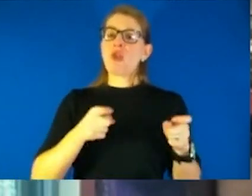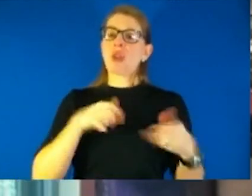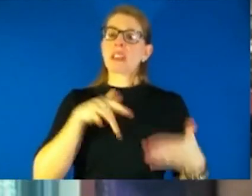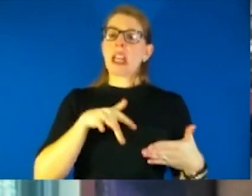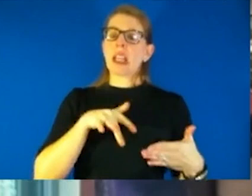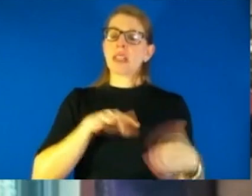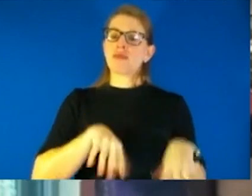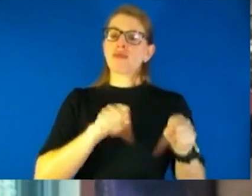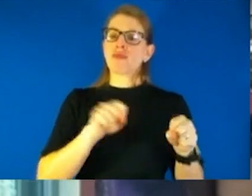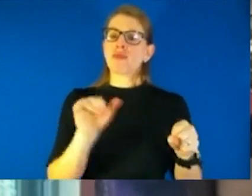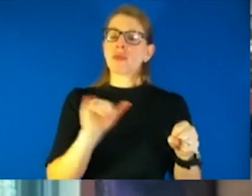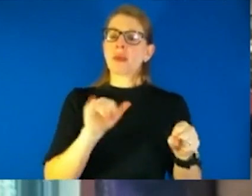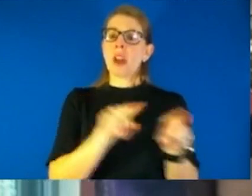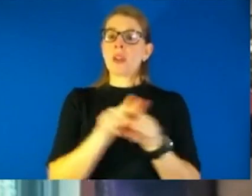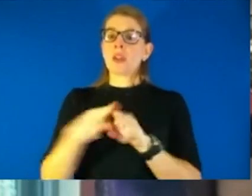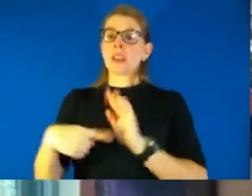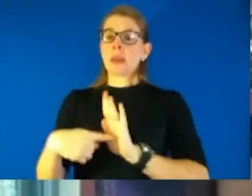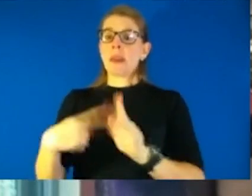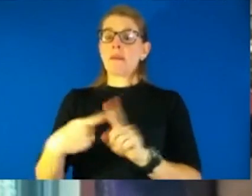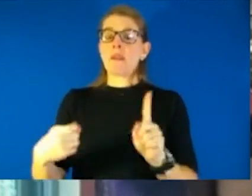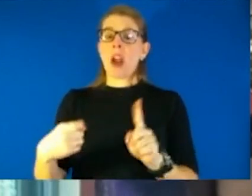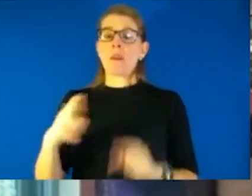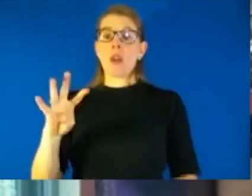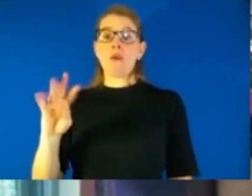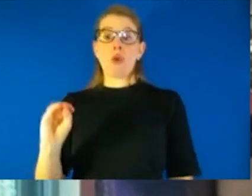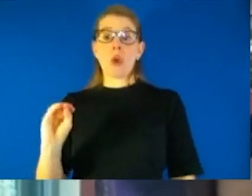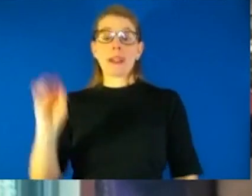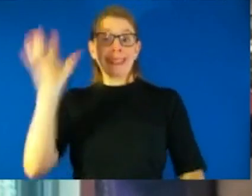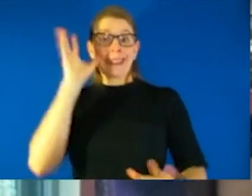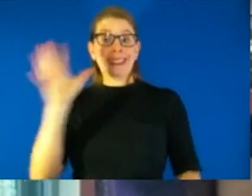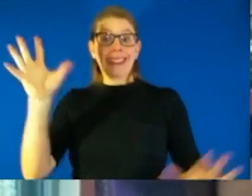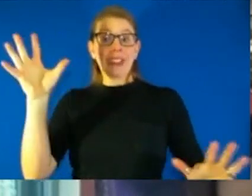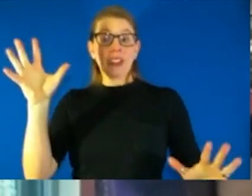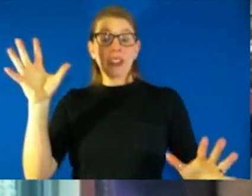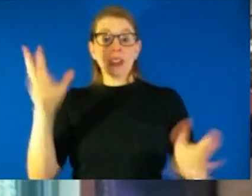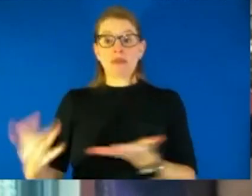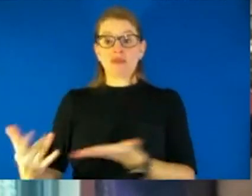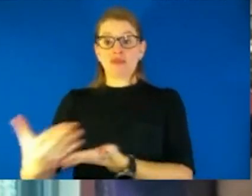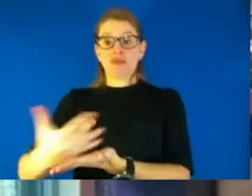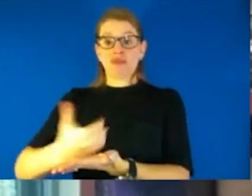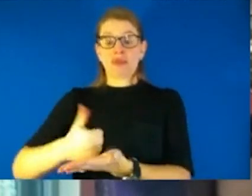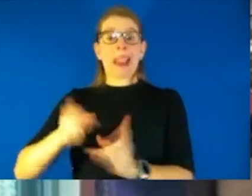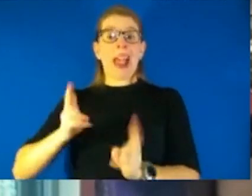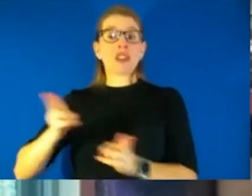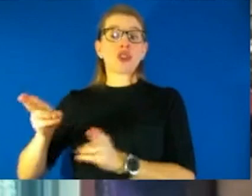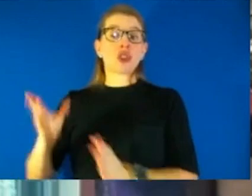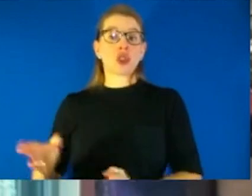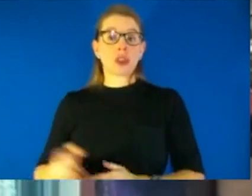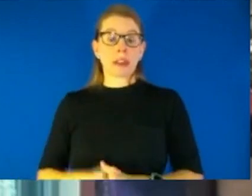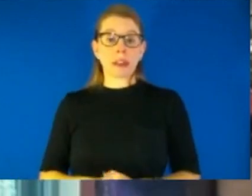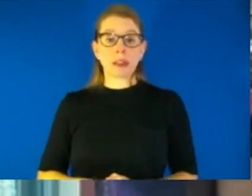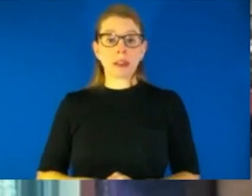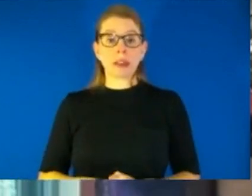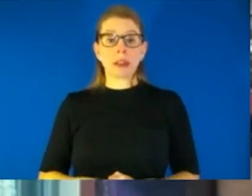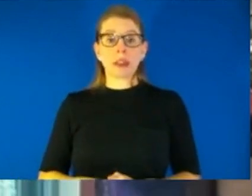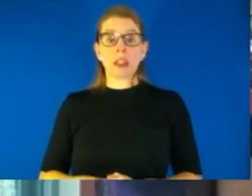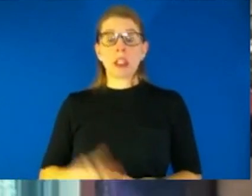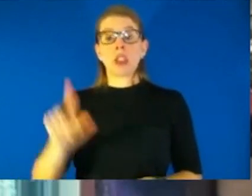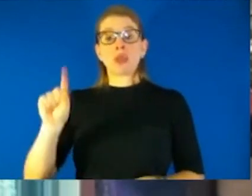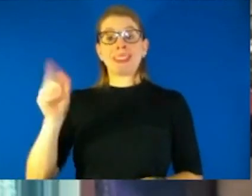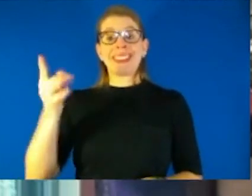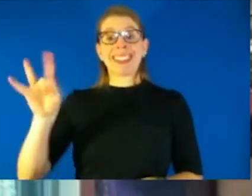at samples from 40 deer that were collected by hunters in